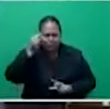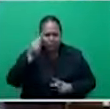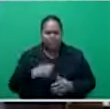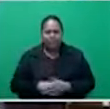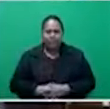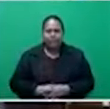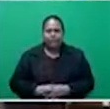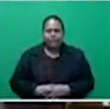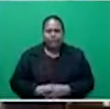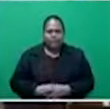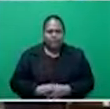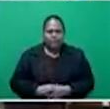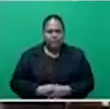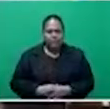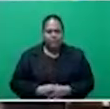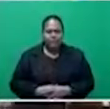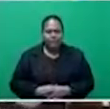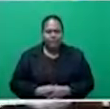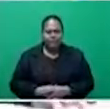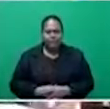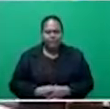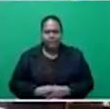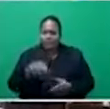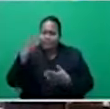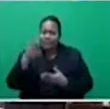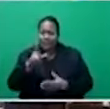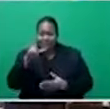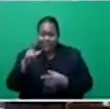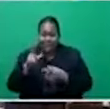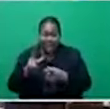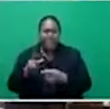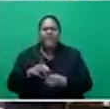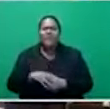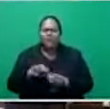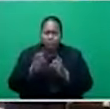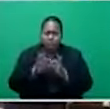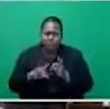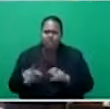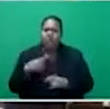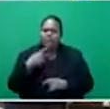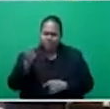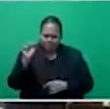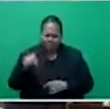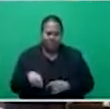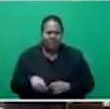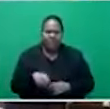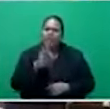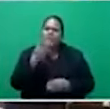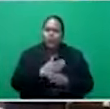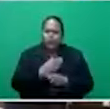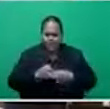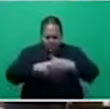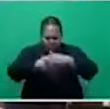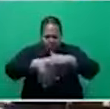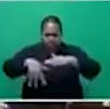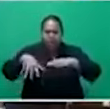well. That's why he gave that speech. Because he's actually working at the grassroots level, he's not working at the political level that these people